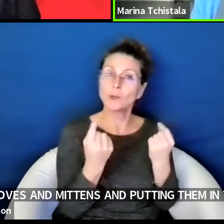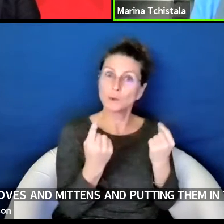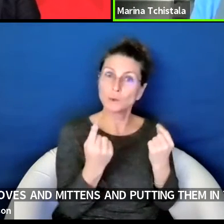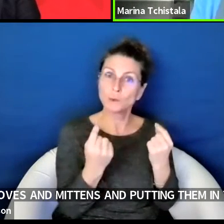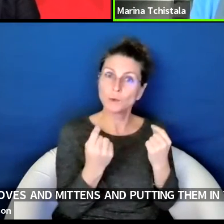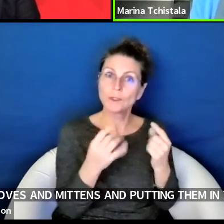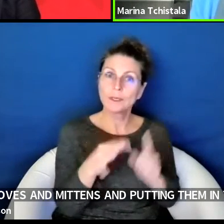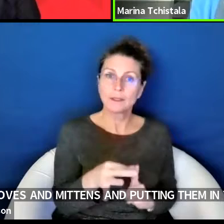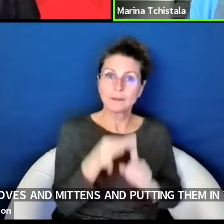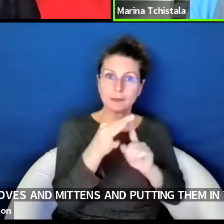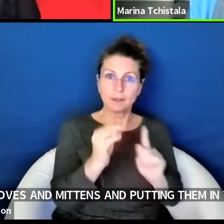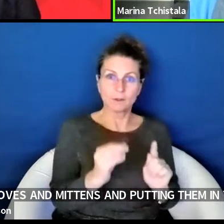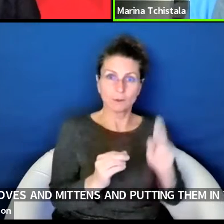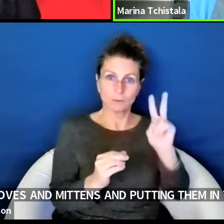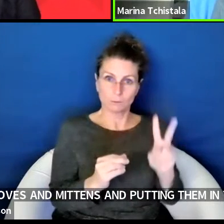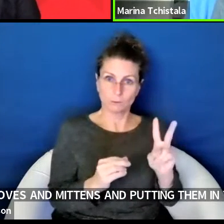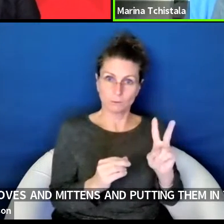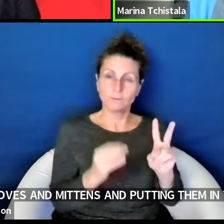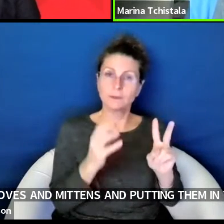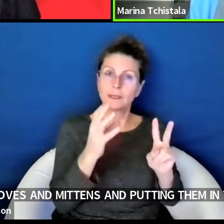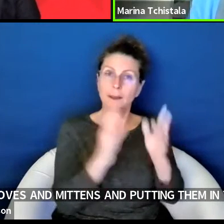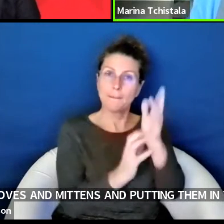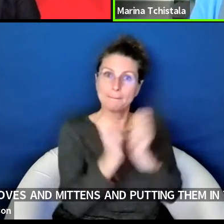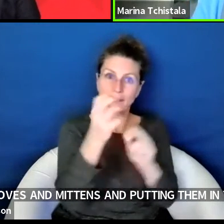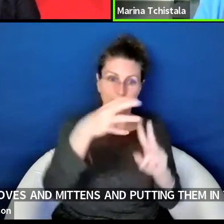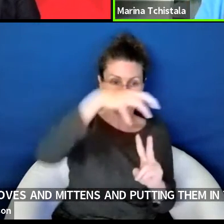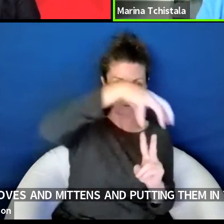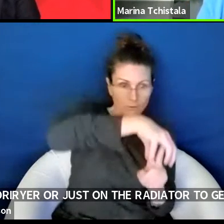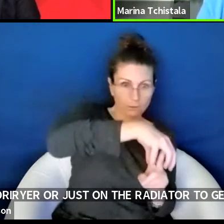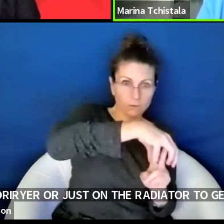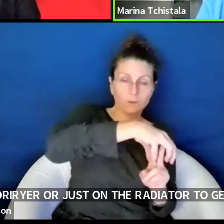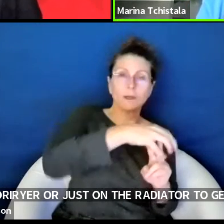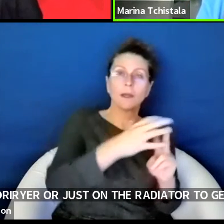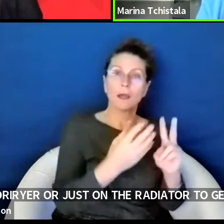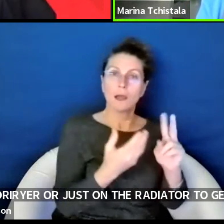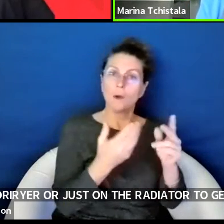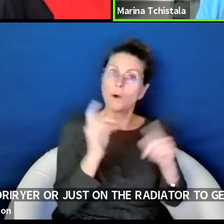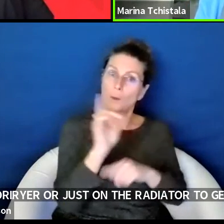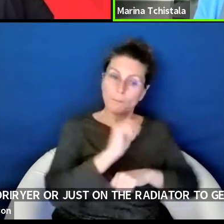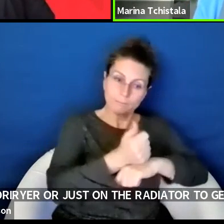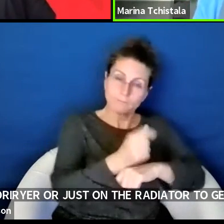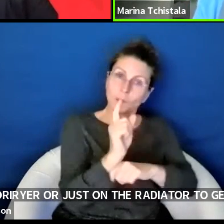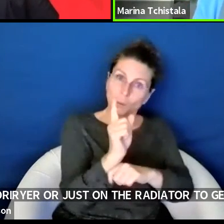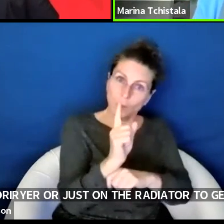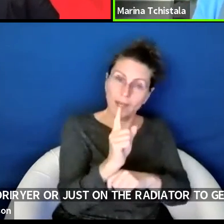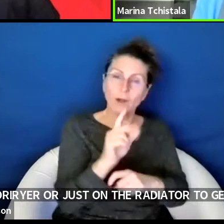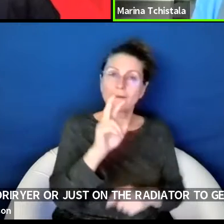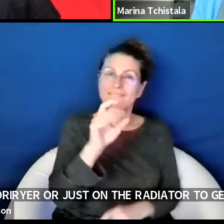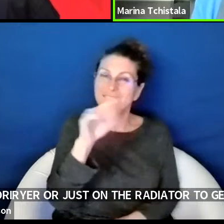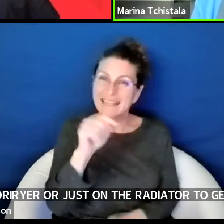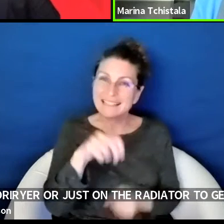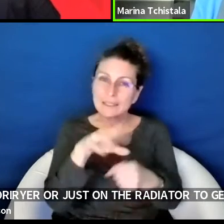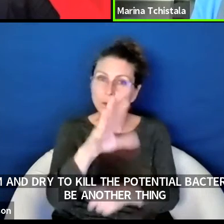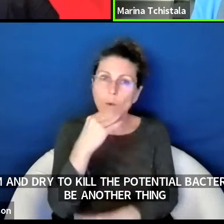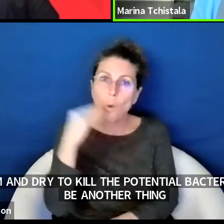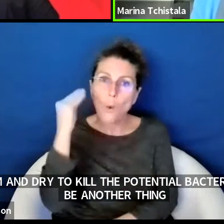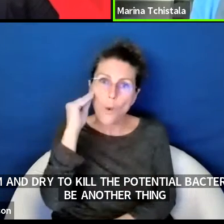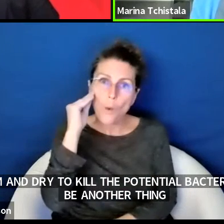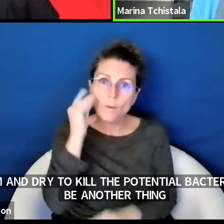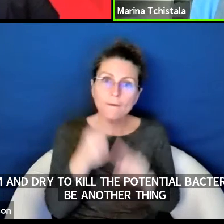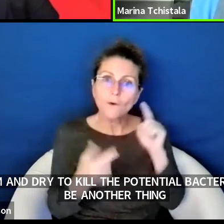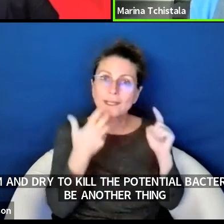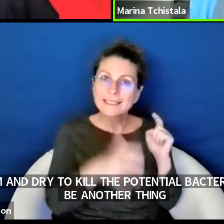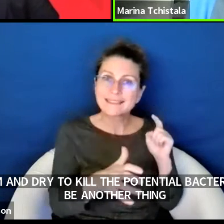bacteria. This will be another thing to remember. And generally, I would just